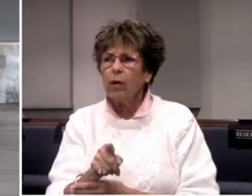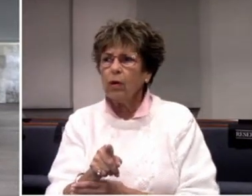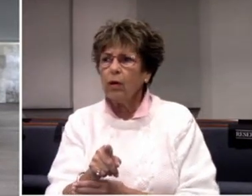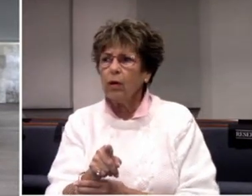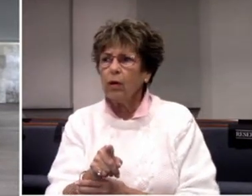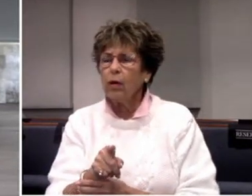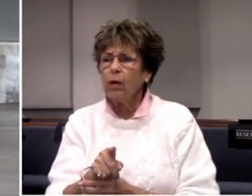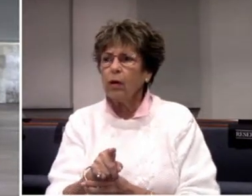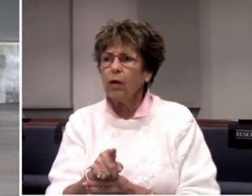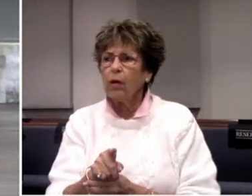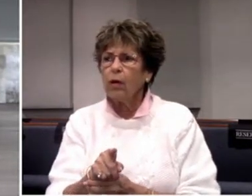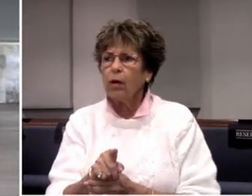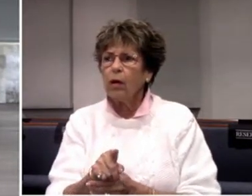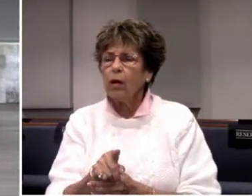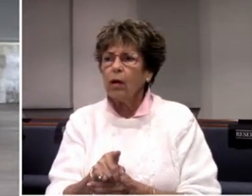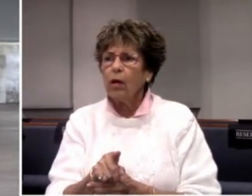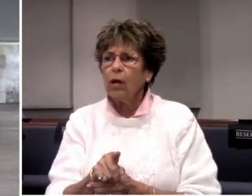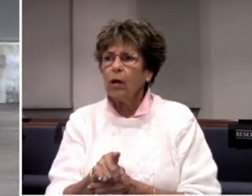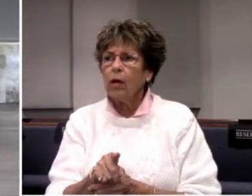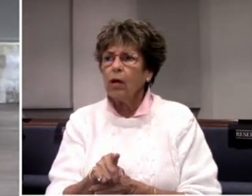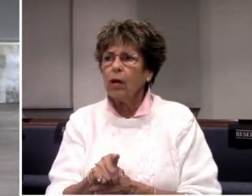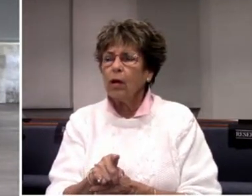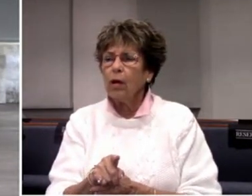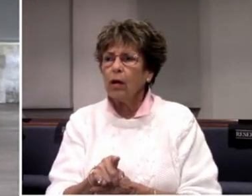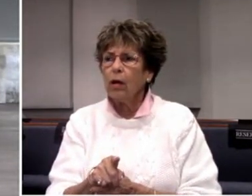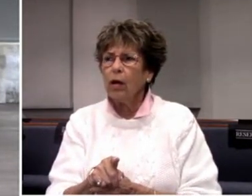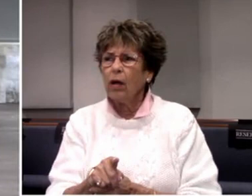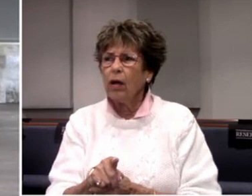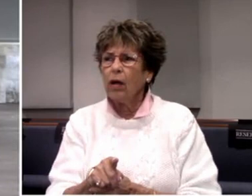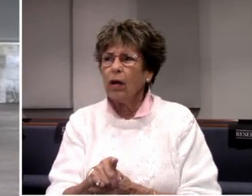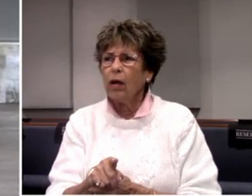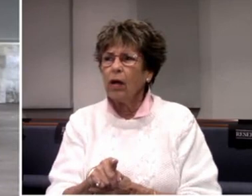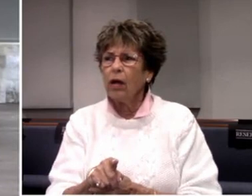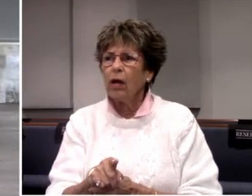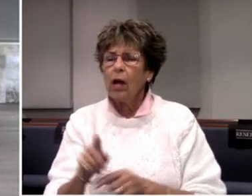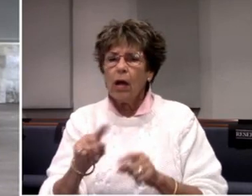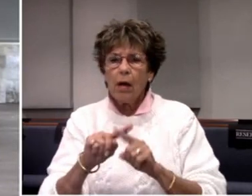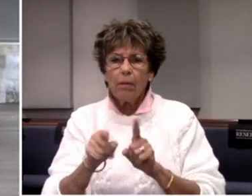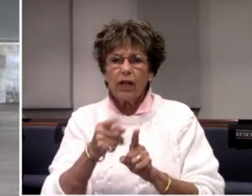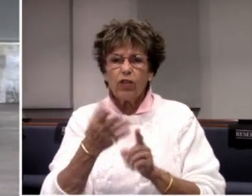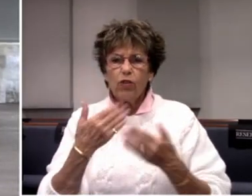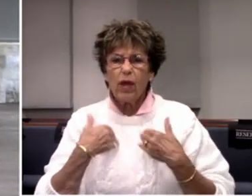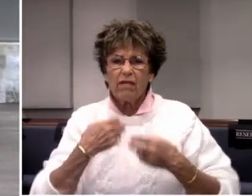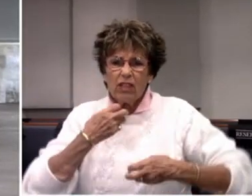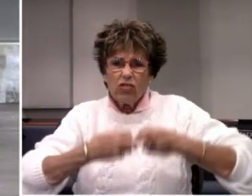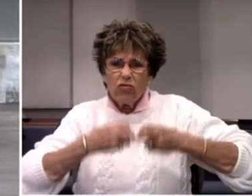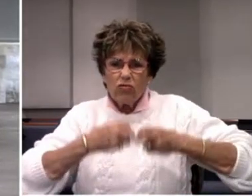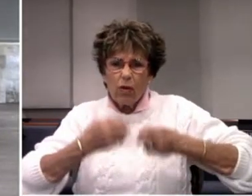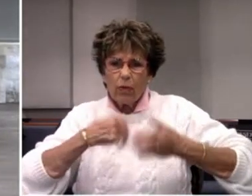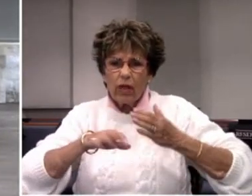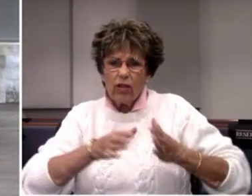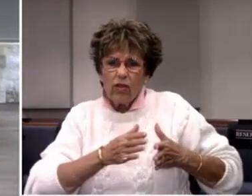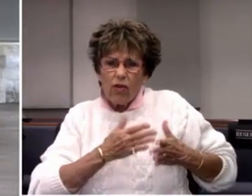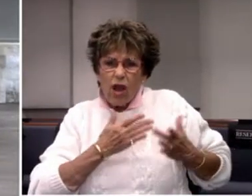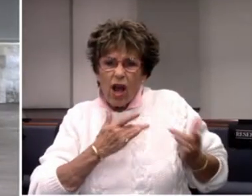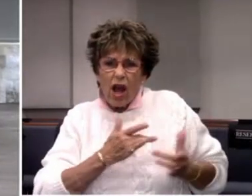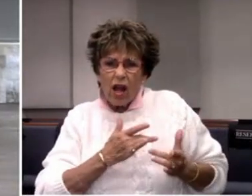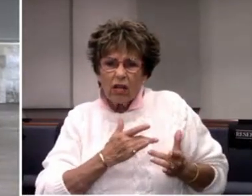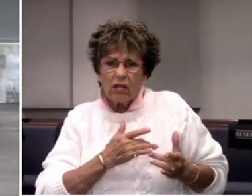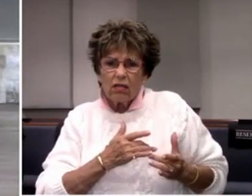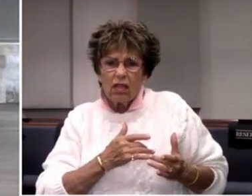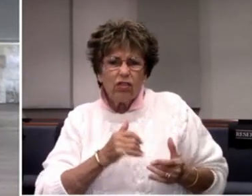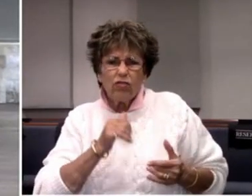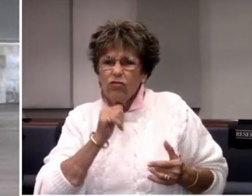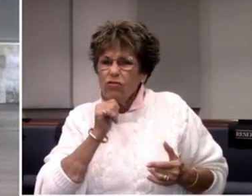wisdom. But if you have bitter envy and strife in your hearts, glory not and lie not against the truth. Now